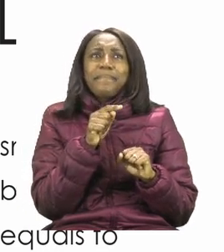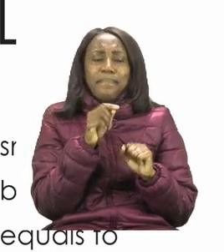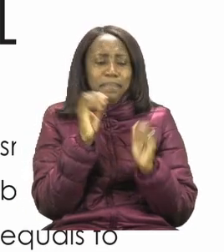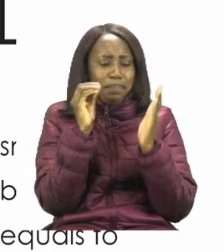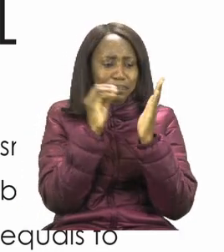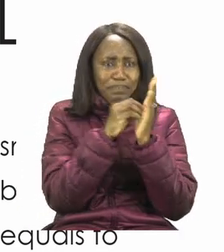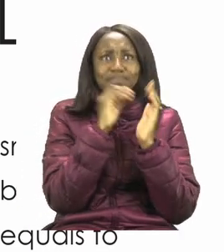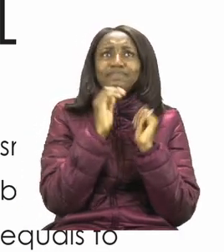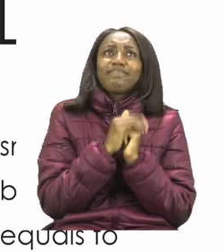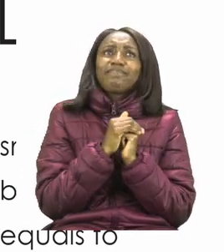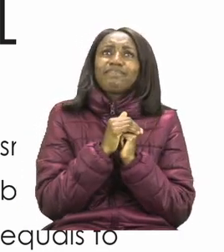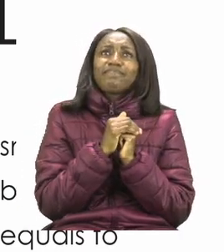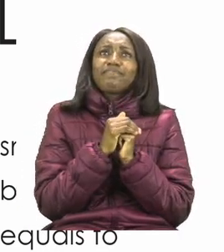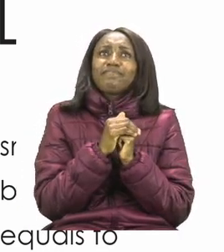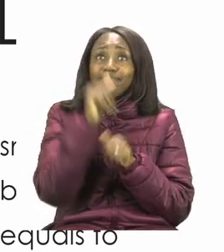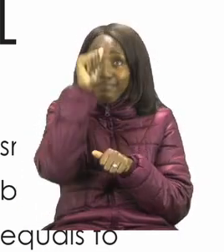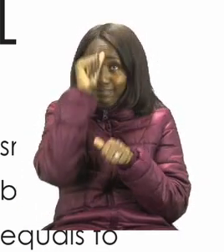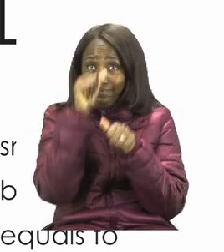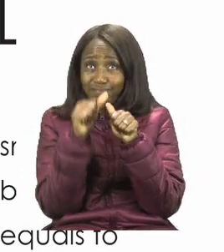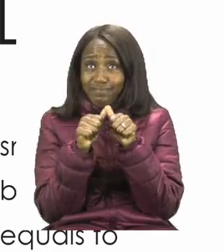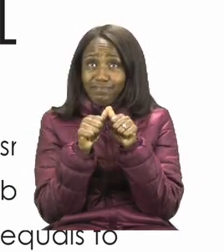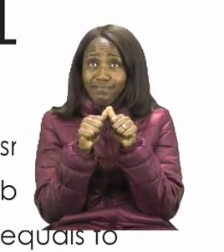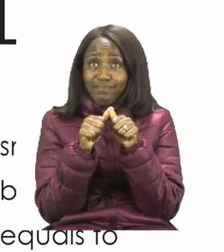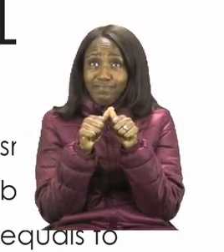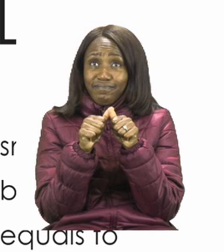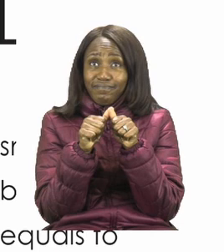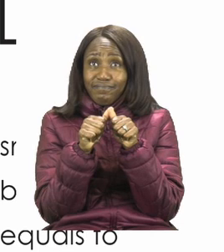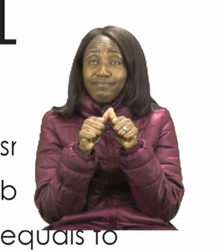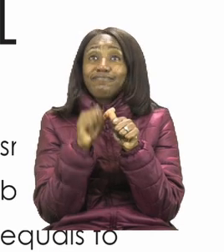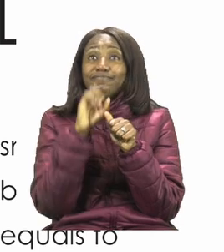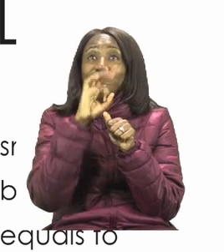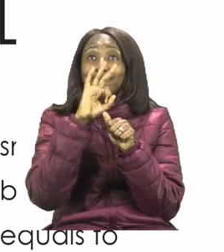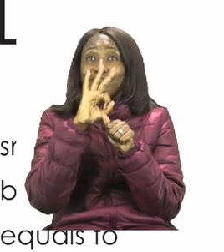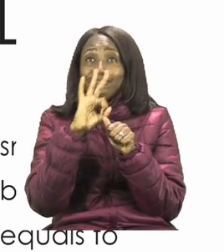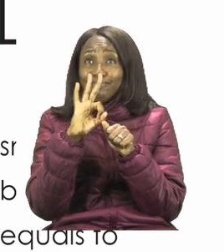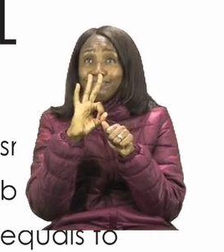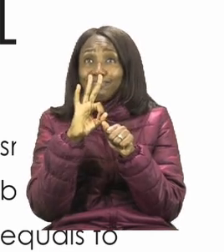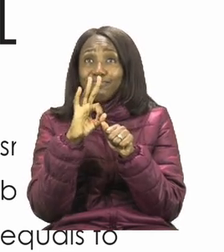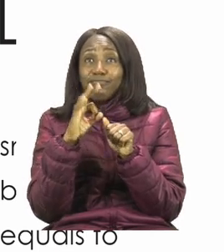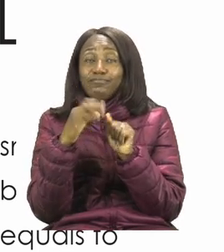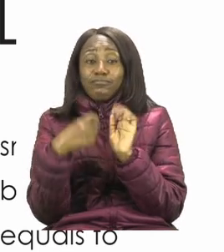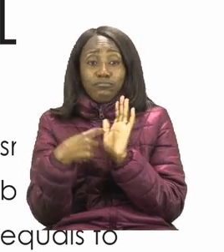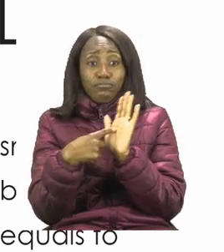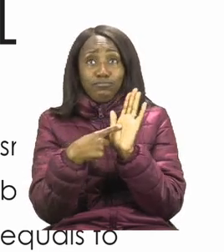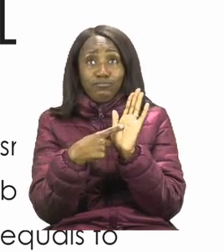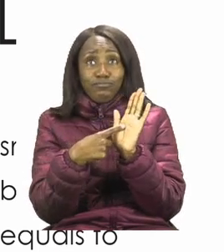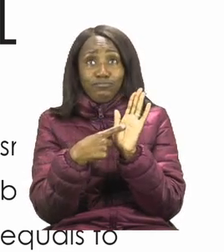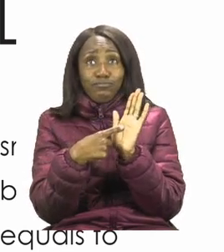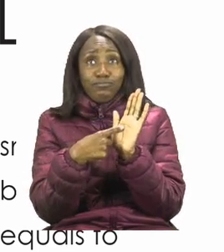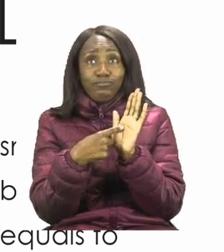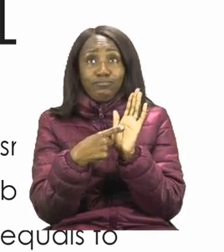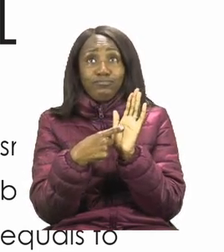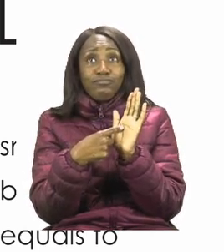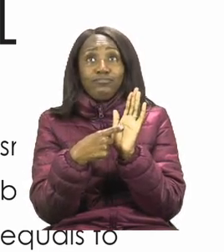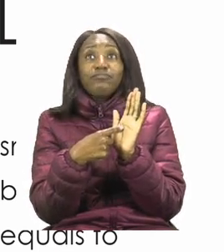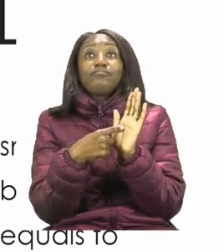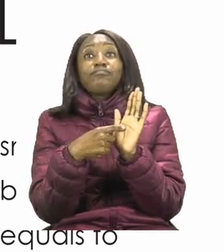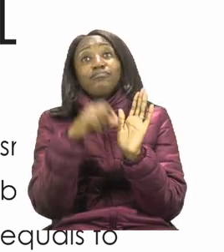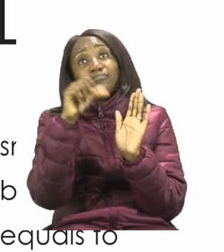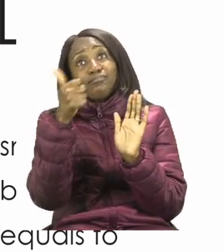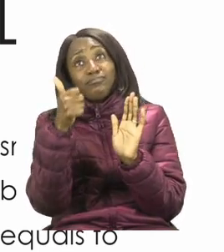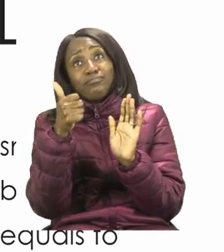in. Remember, if the arrow is facing one way, away from the number, that means it